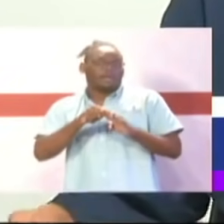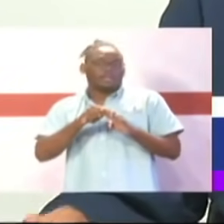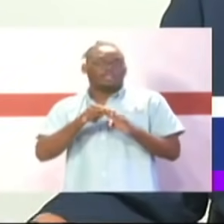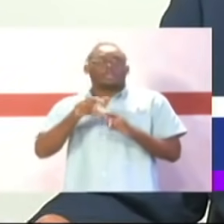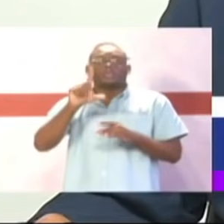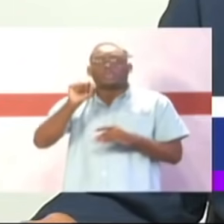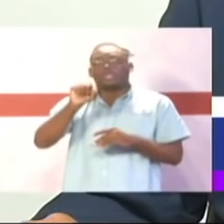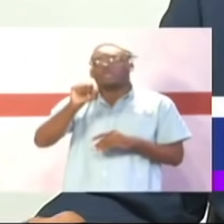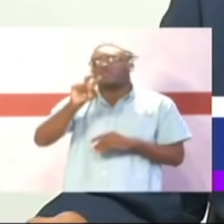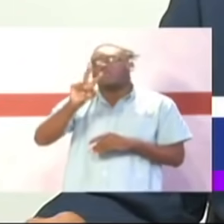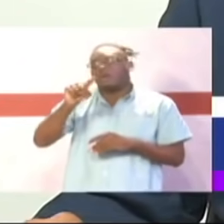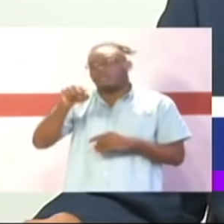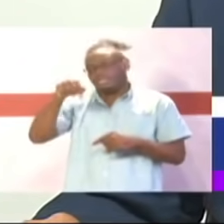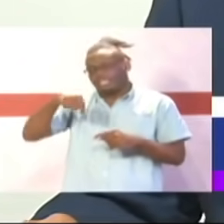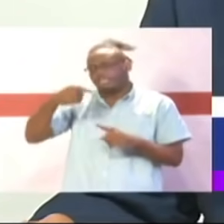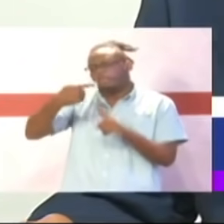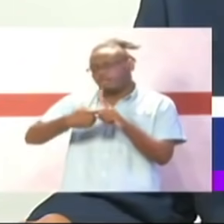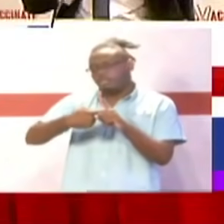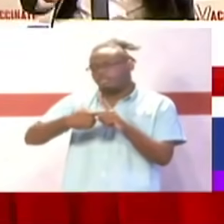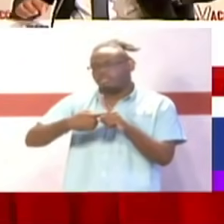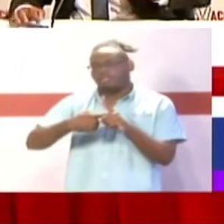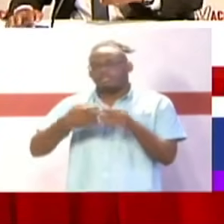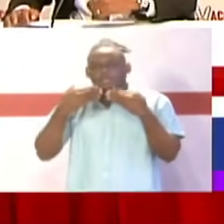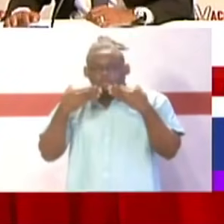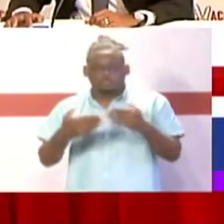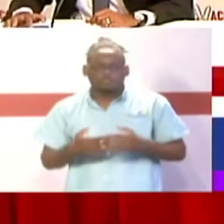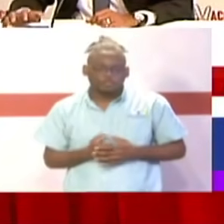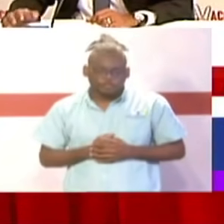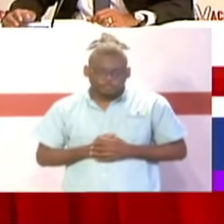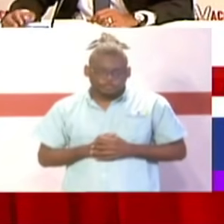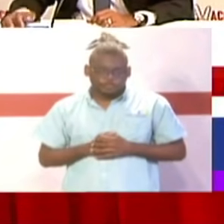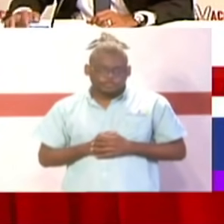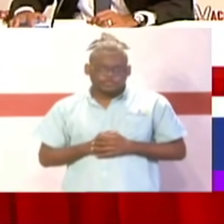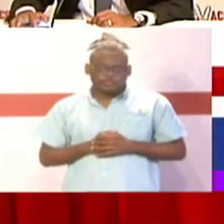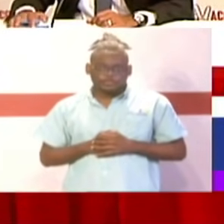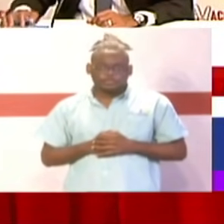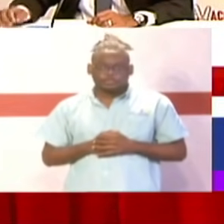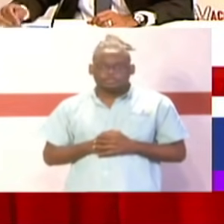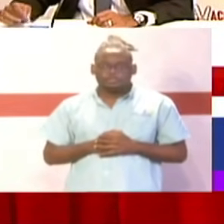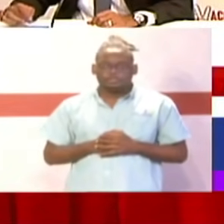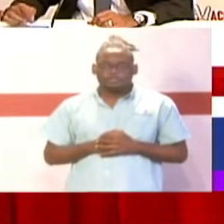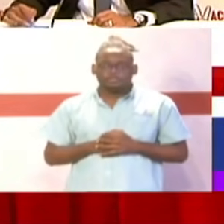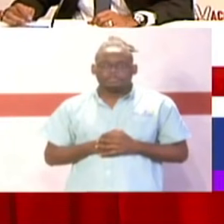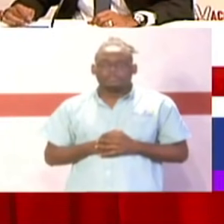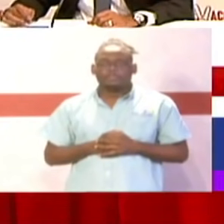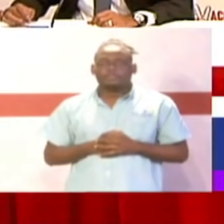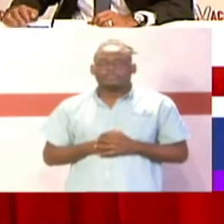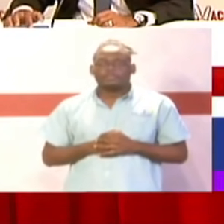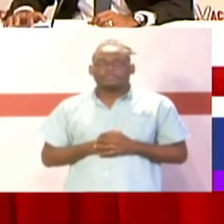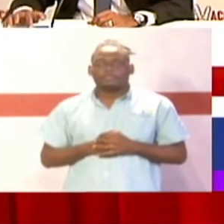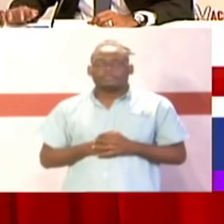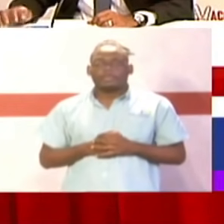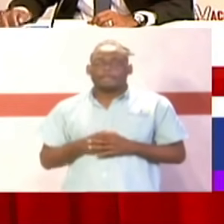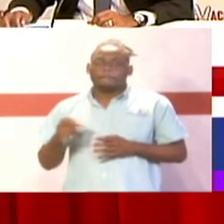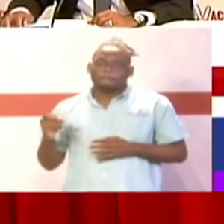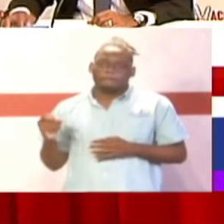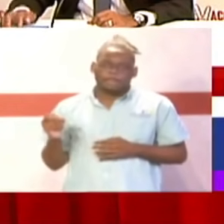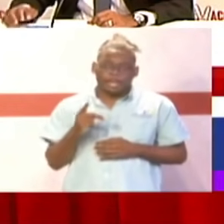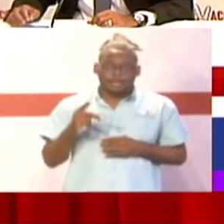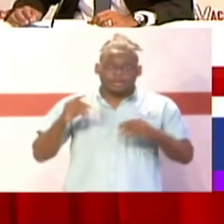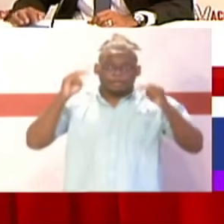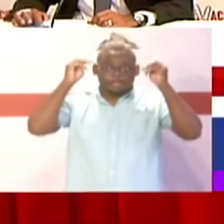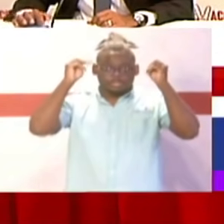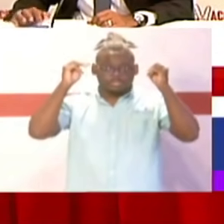2021. Okay, thank you, Prior. Thank you very much, Minister. And actually, we go right back to you for your closing statement this morning. Oh,